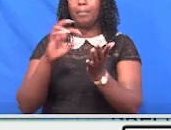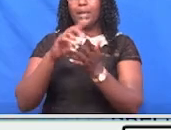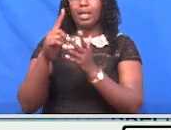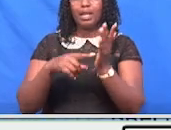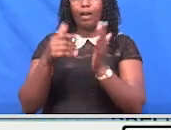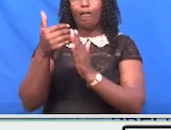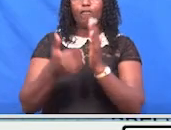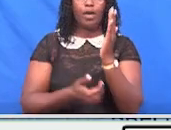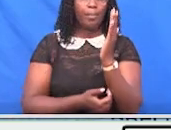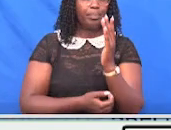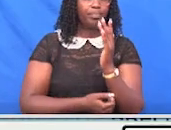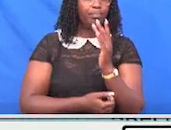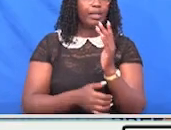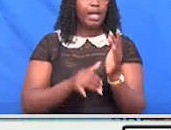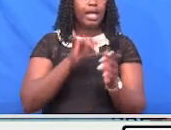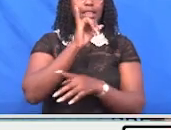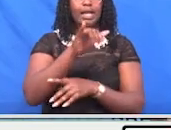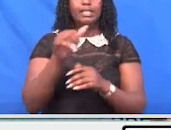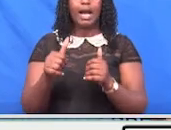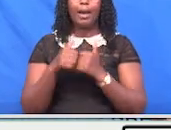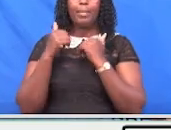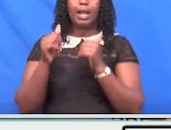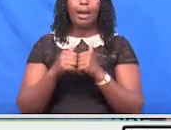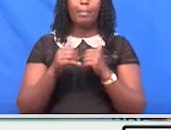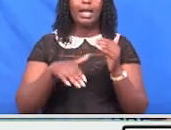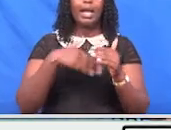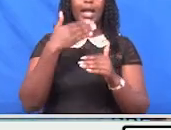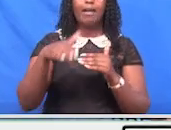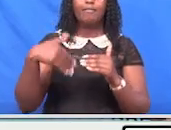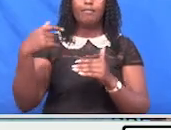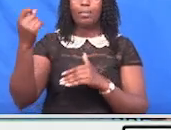So this journal comes every end of the month,